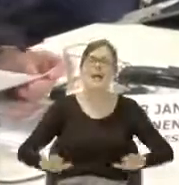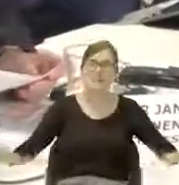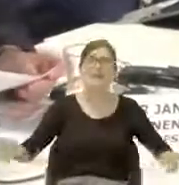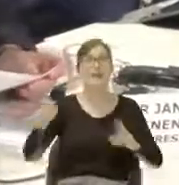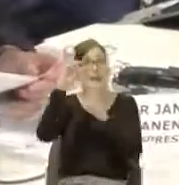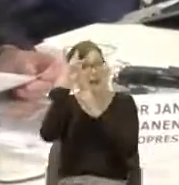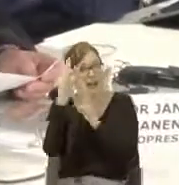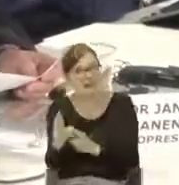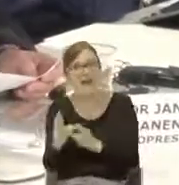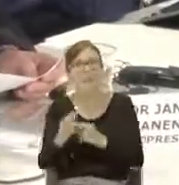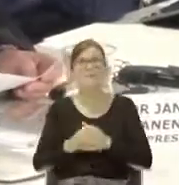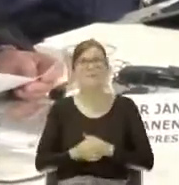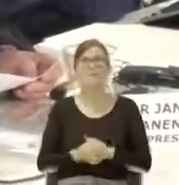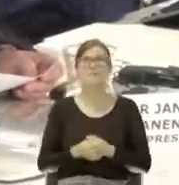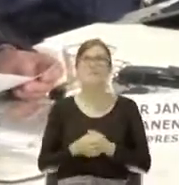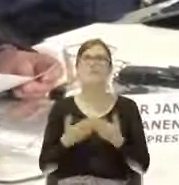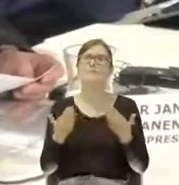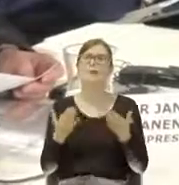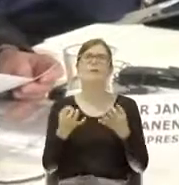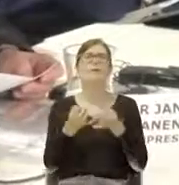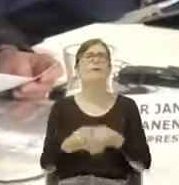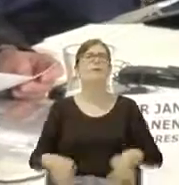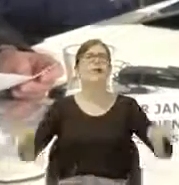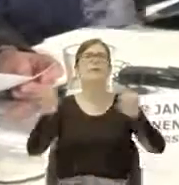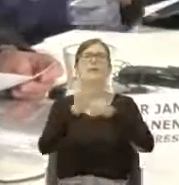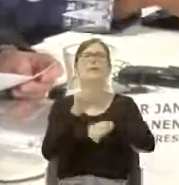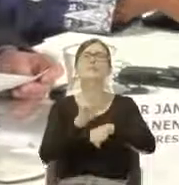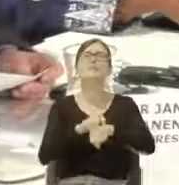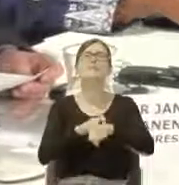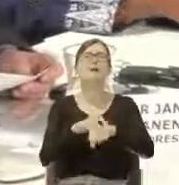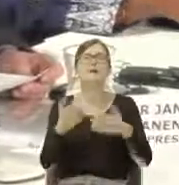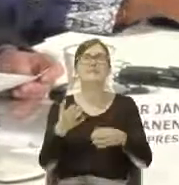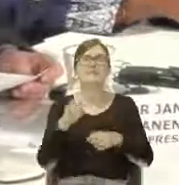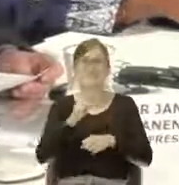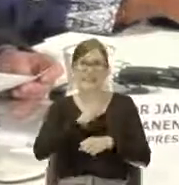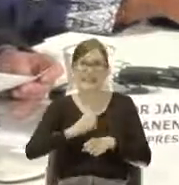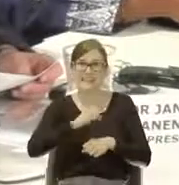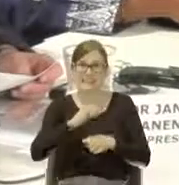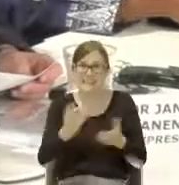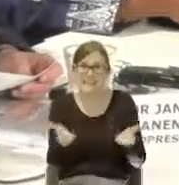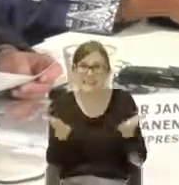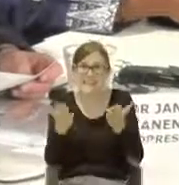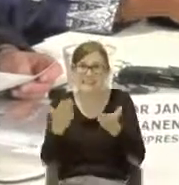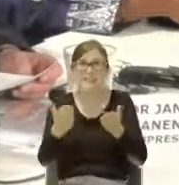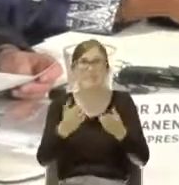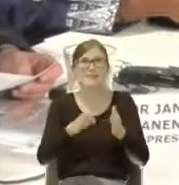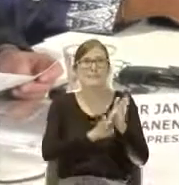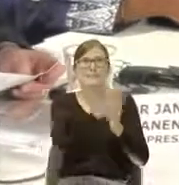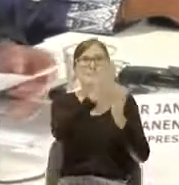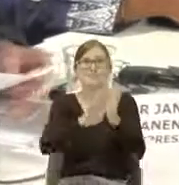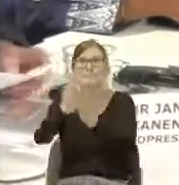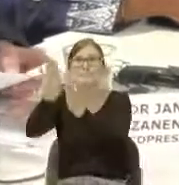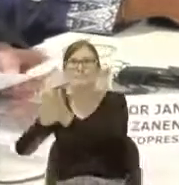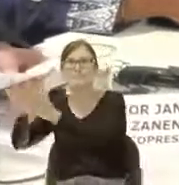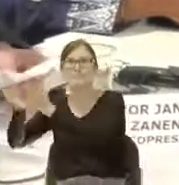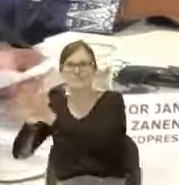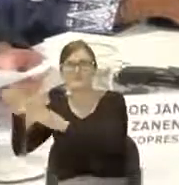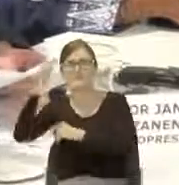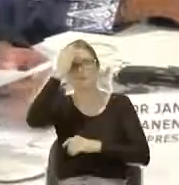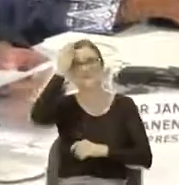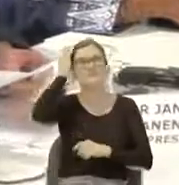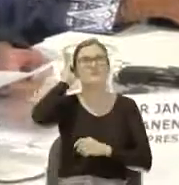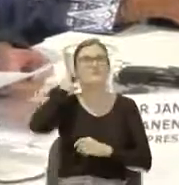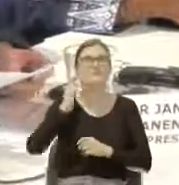to accelerate the implementation of the global agendas, and we need the commitment and actions of